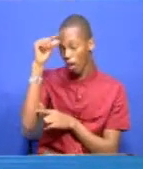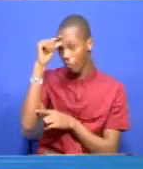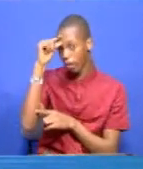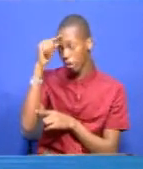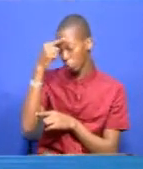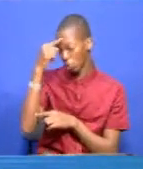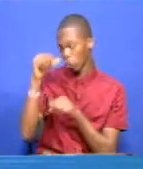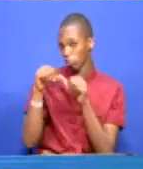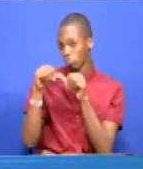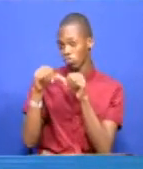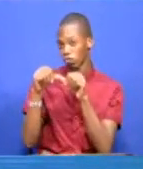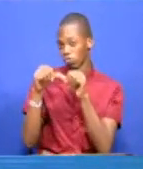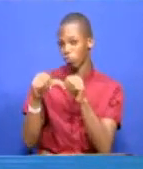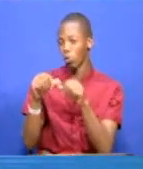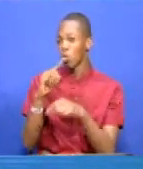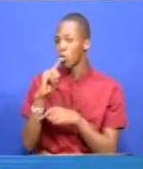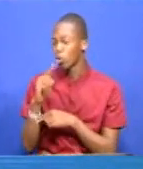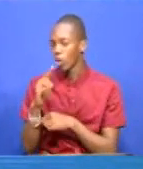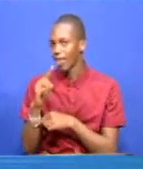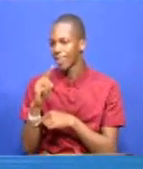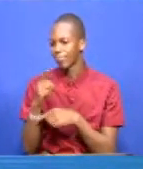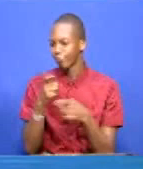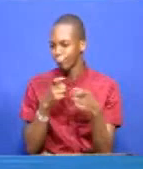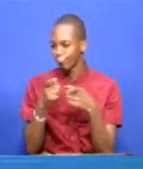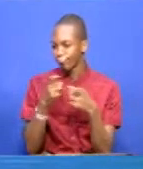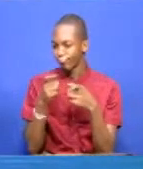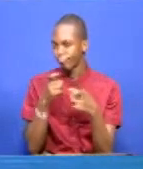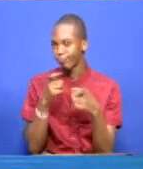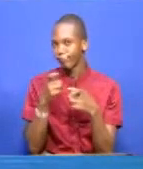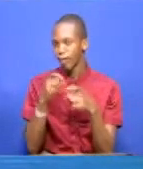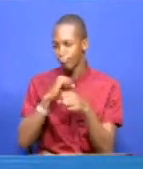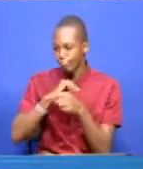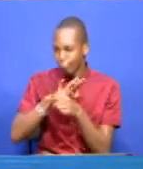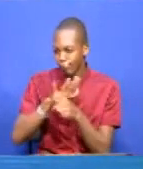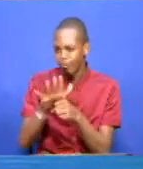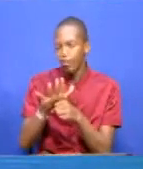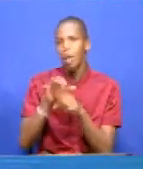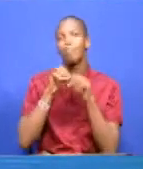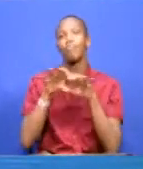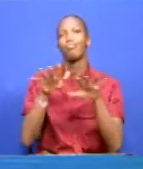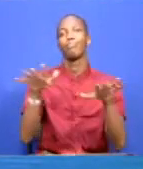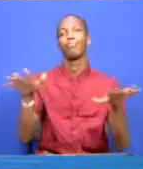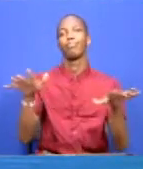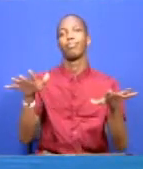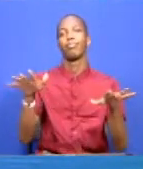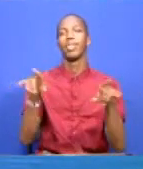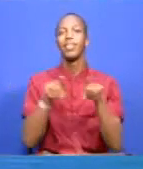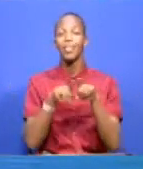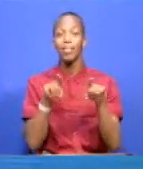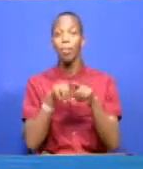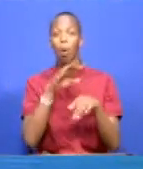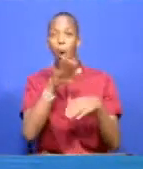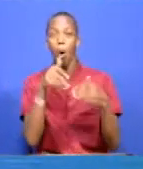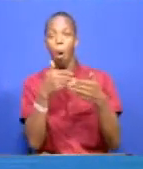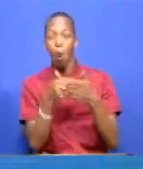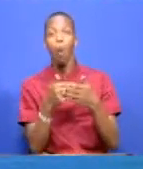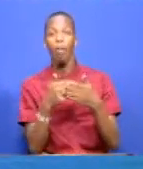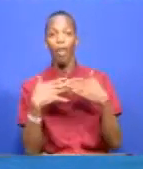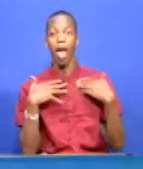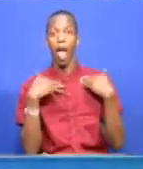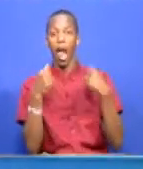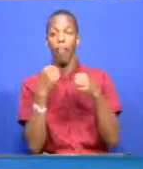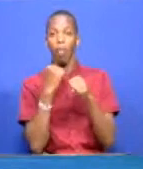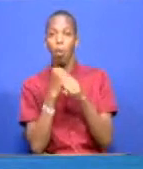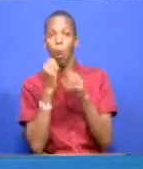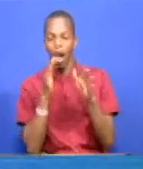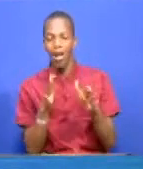spread of COVID-19 is controlled. The healthcare workers in all hospitals and at all levels have